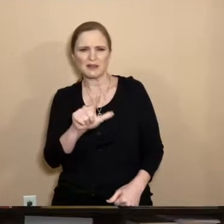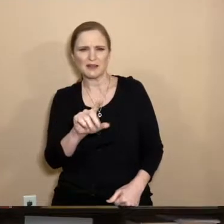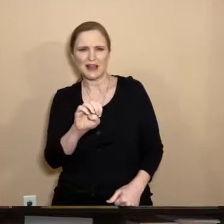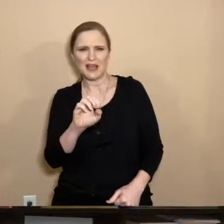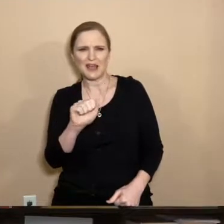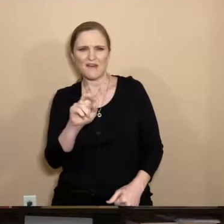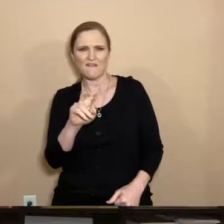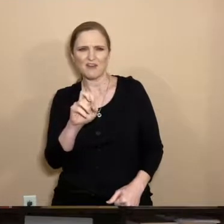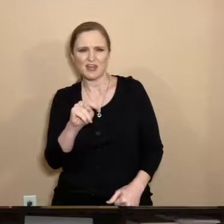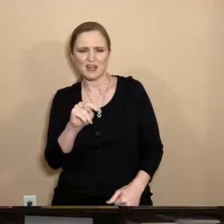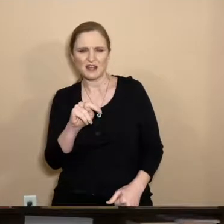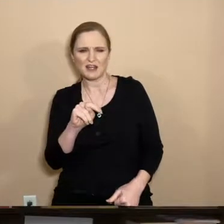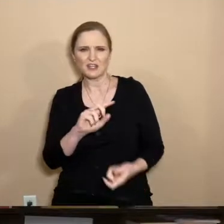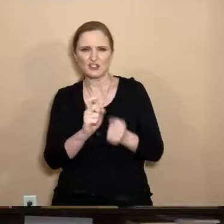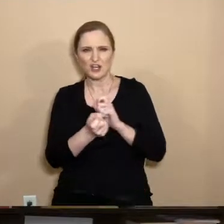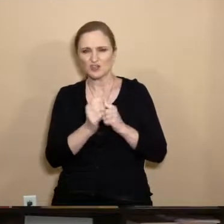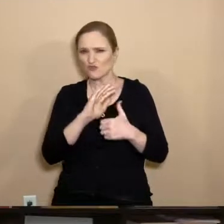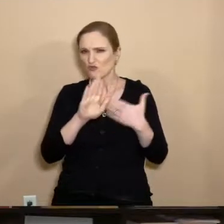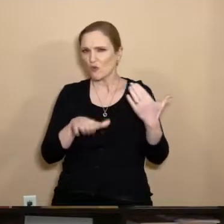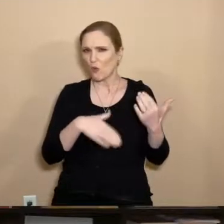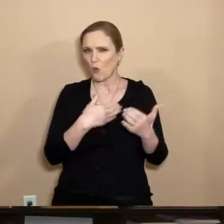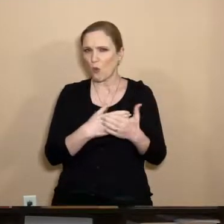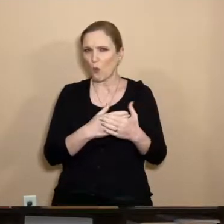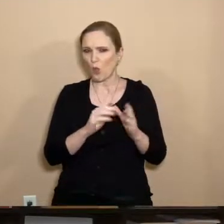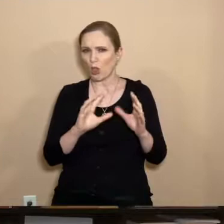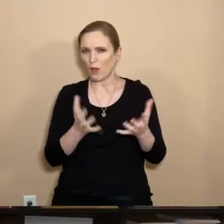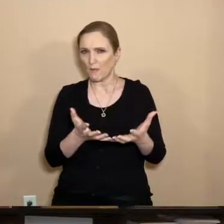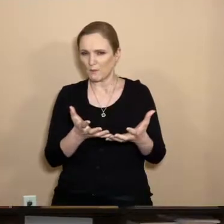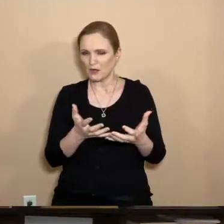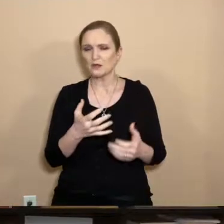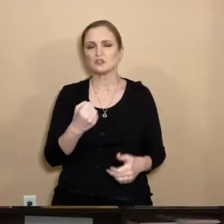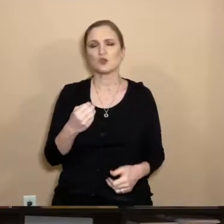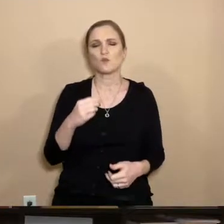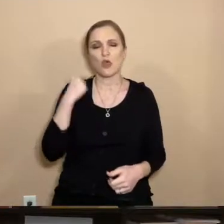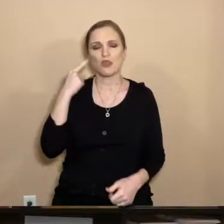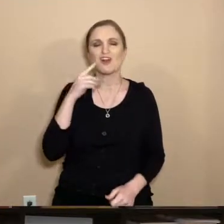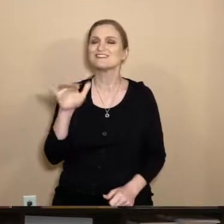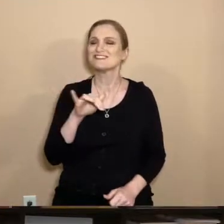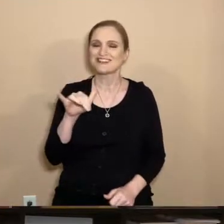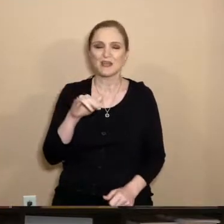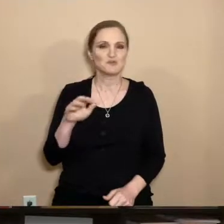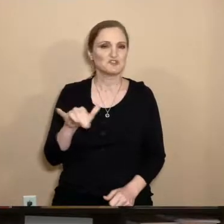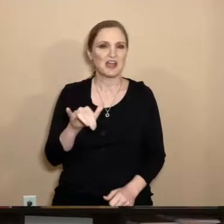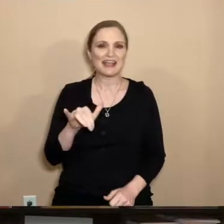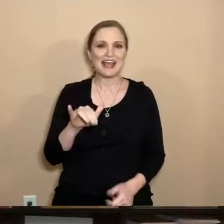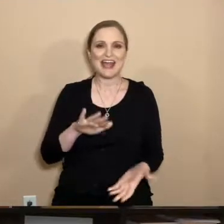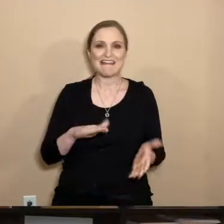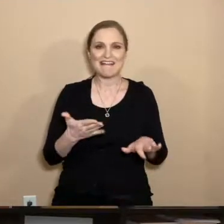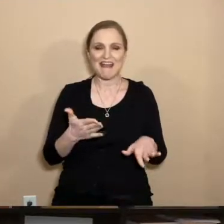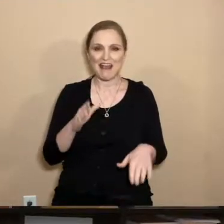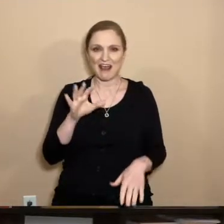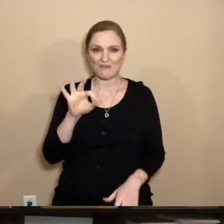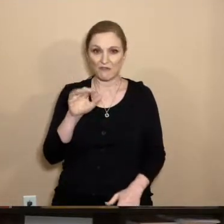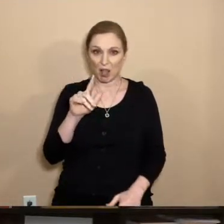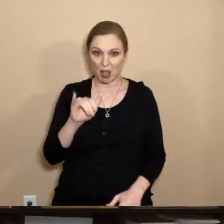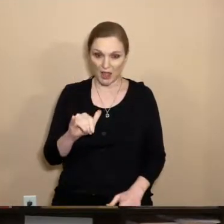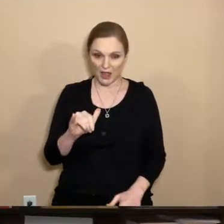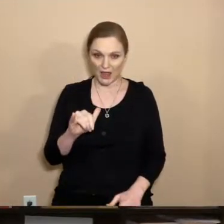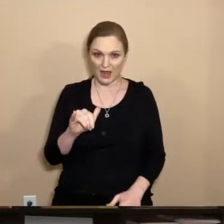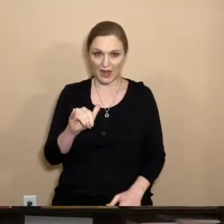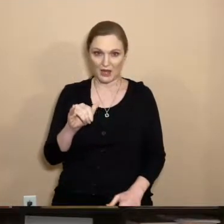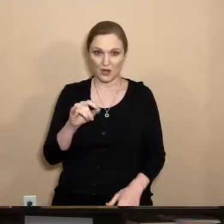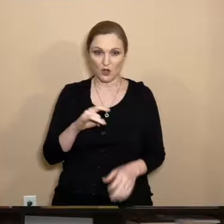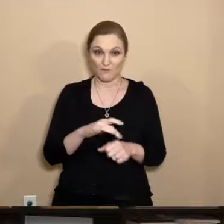the whole lump?" And the thought here is the same. Just like a dead fly in a very